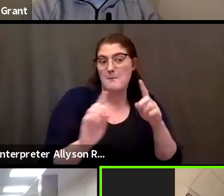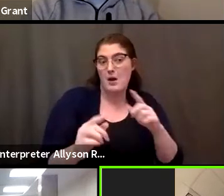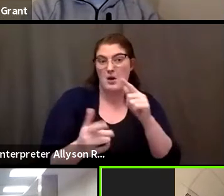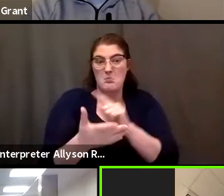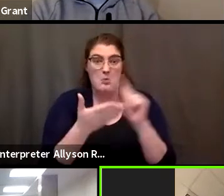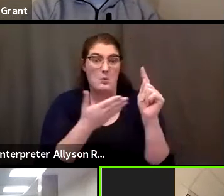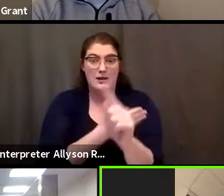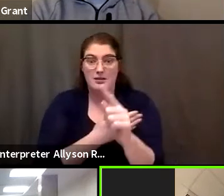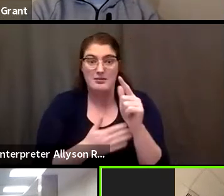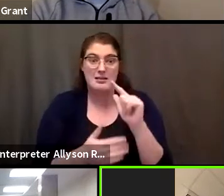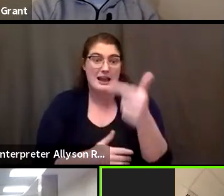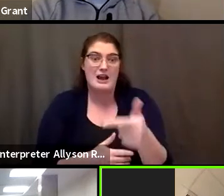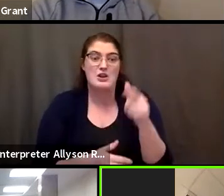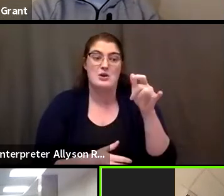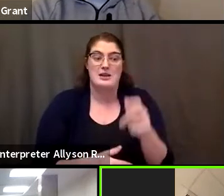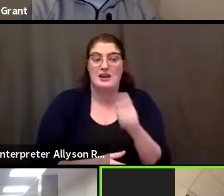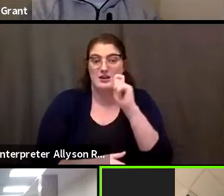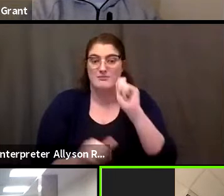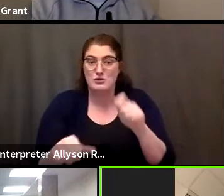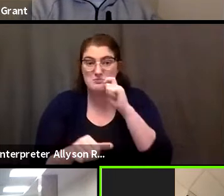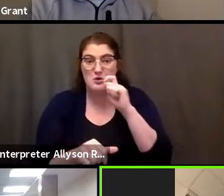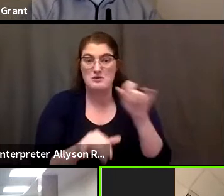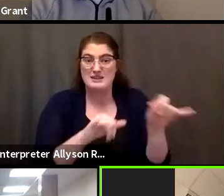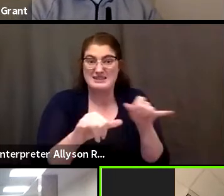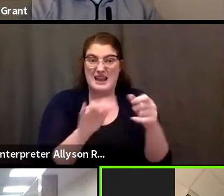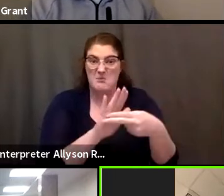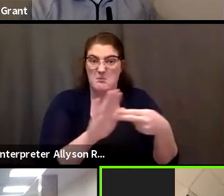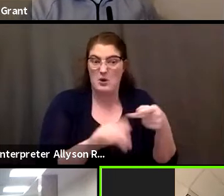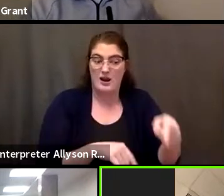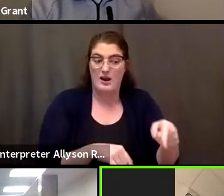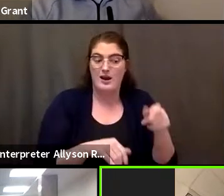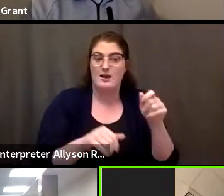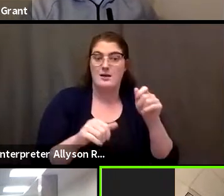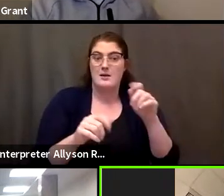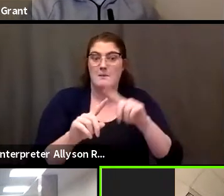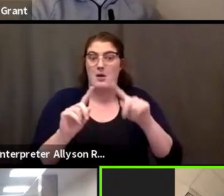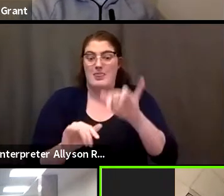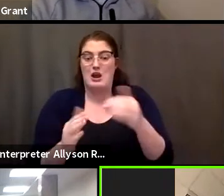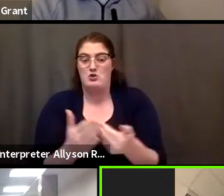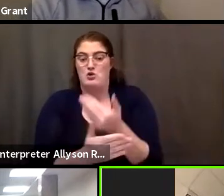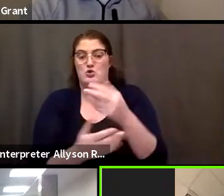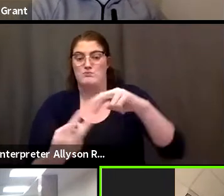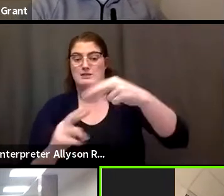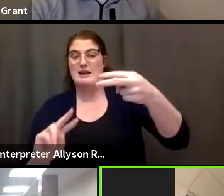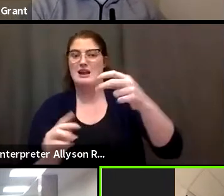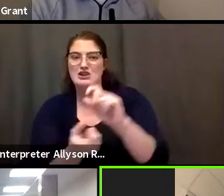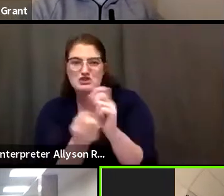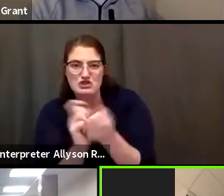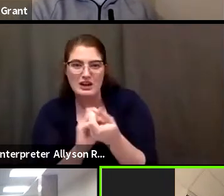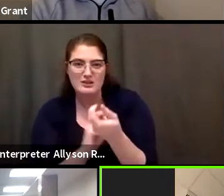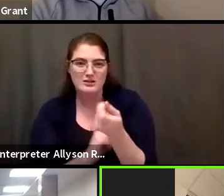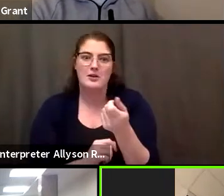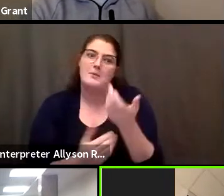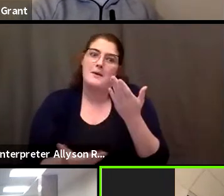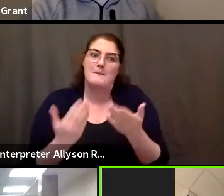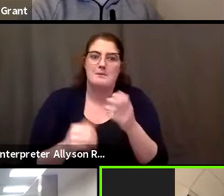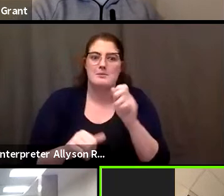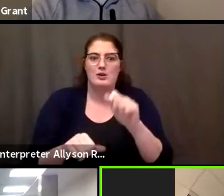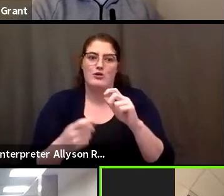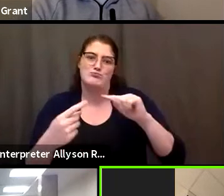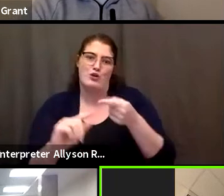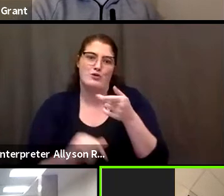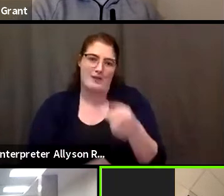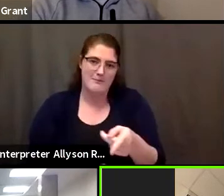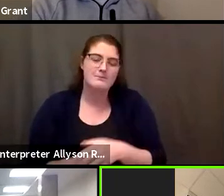they can smoke that same brand, but because the new molecular makeup of that brand has changed, then it adversely affects them.